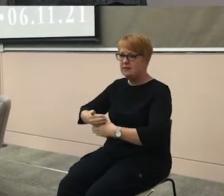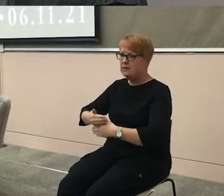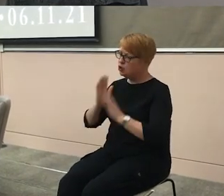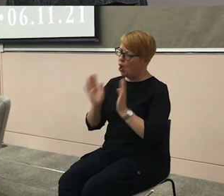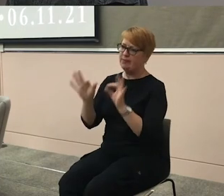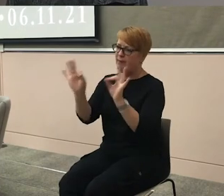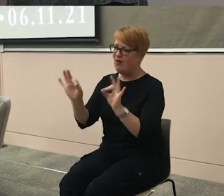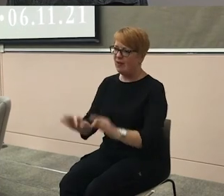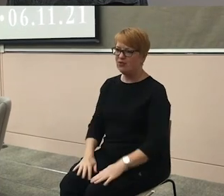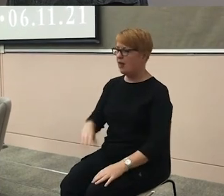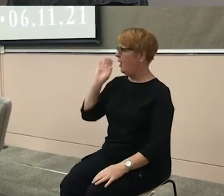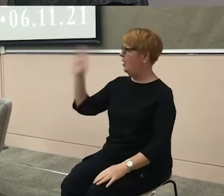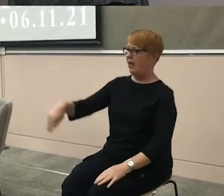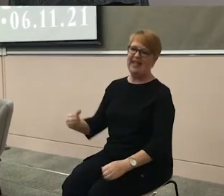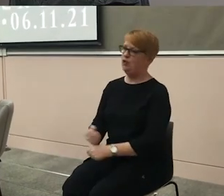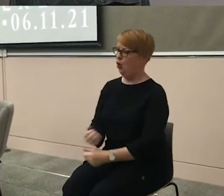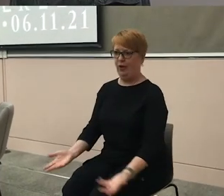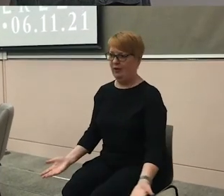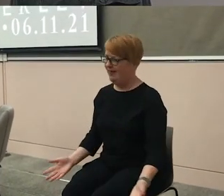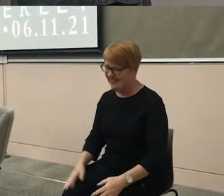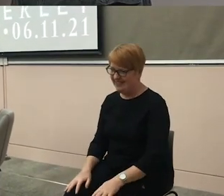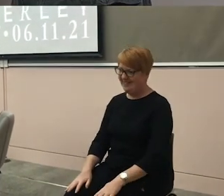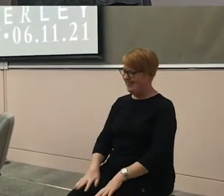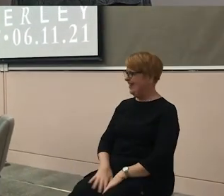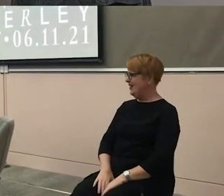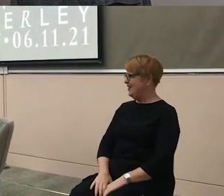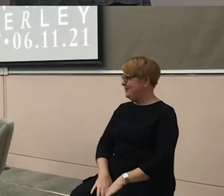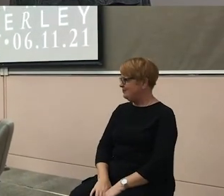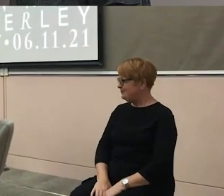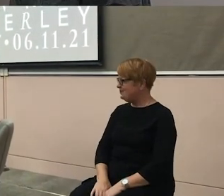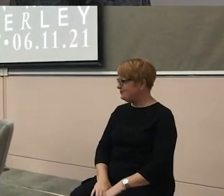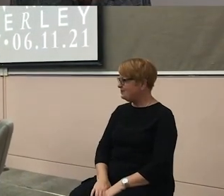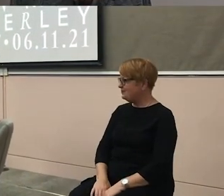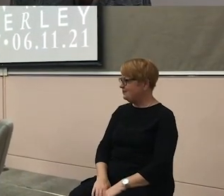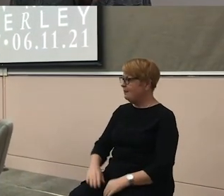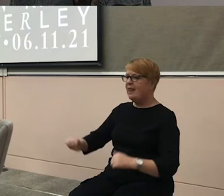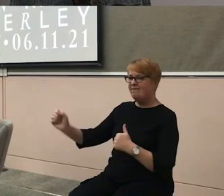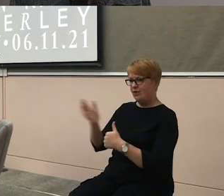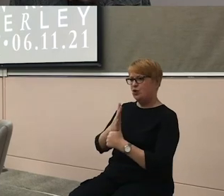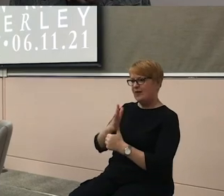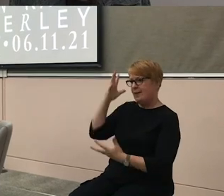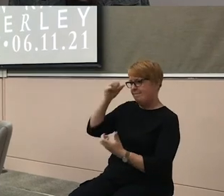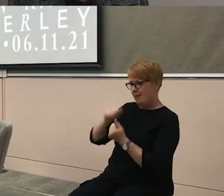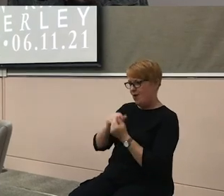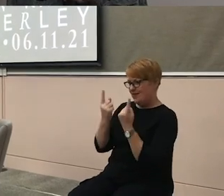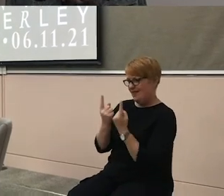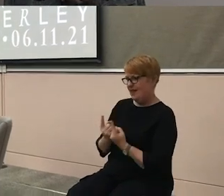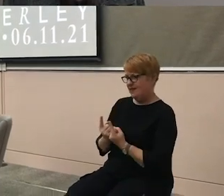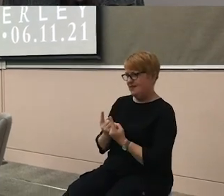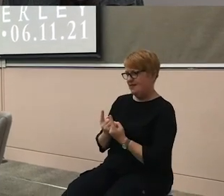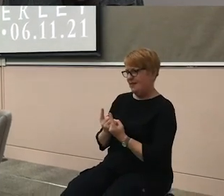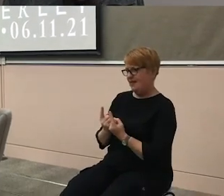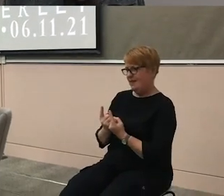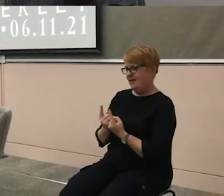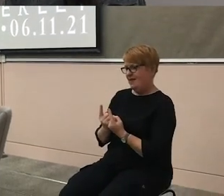what's there. And I remember when you like to have pieces first we were going to memorise everything, and then you said, you're not actors, I'm going to just give you the pieces